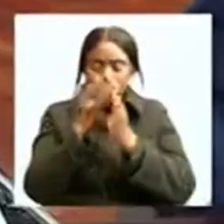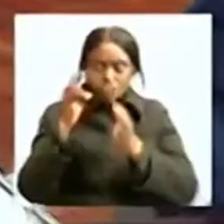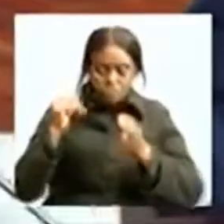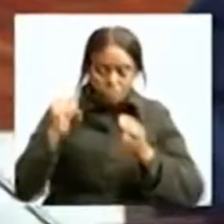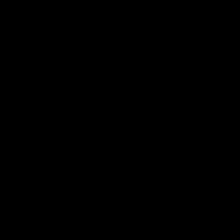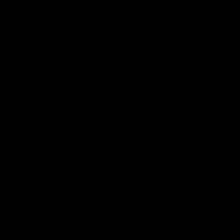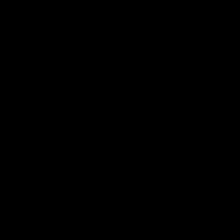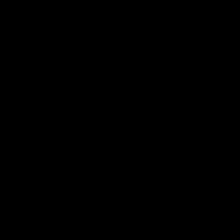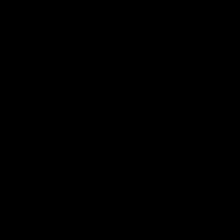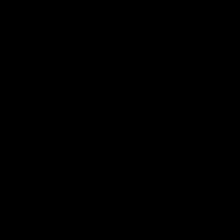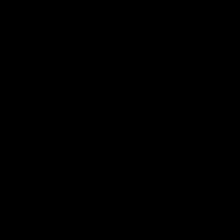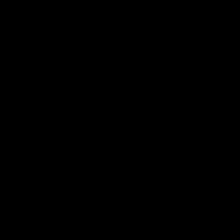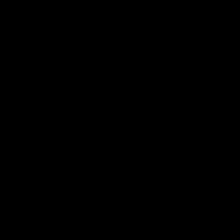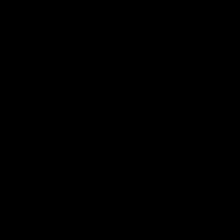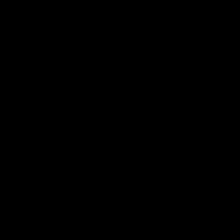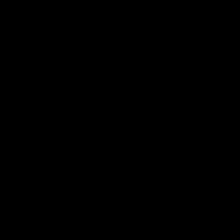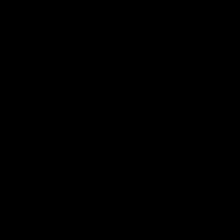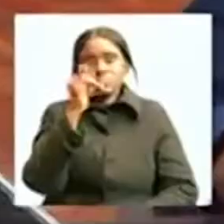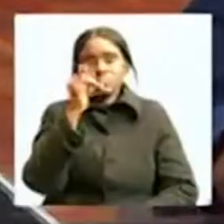palaces. The